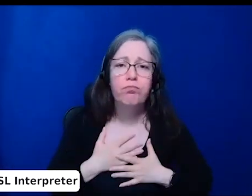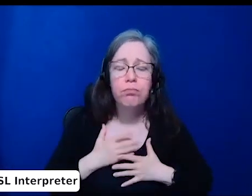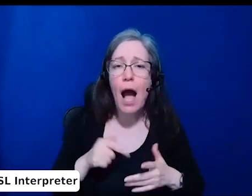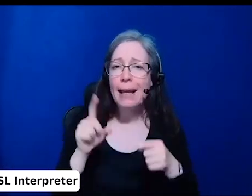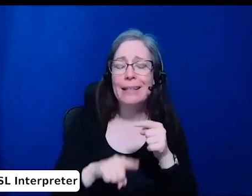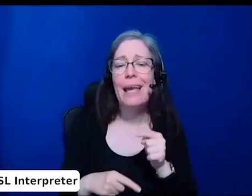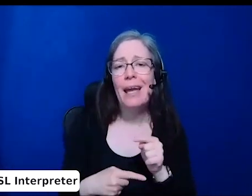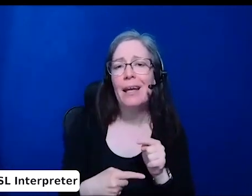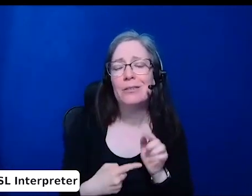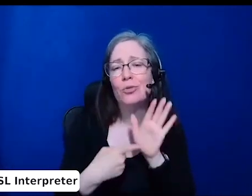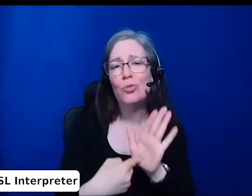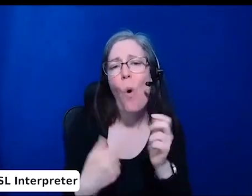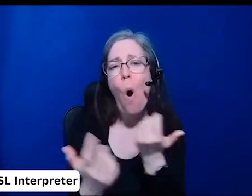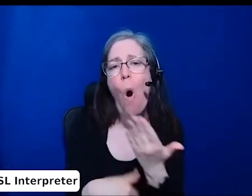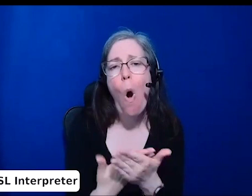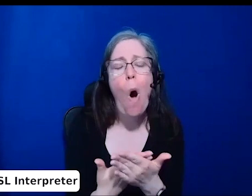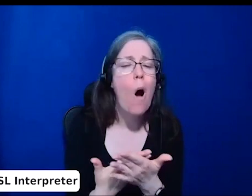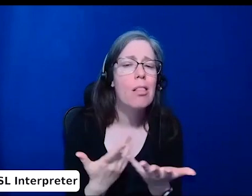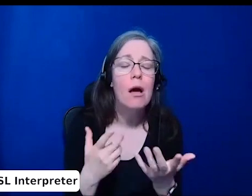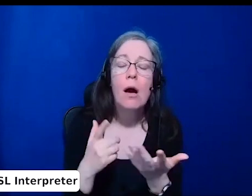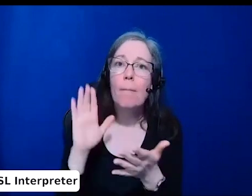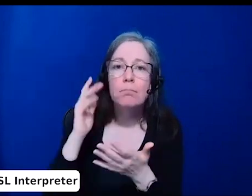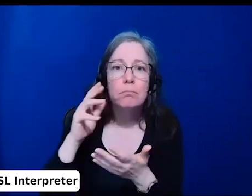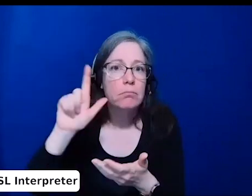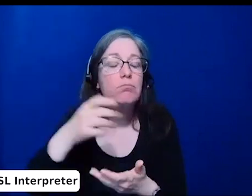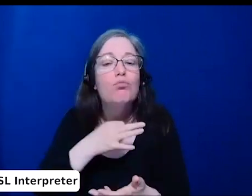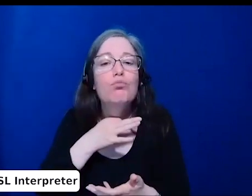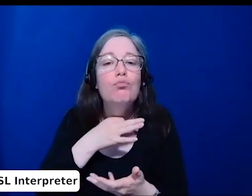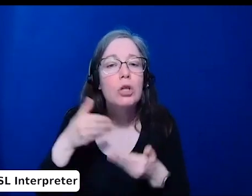recommend checking it out because it is fantastic project.